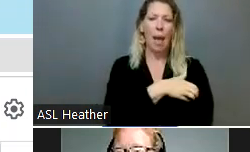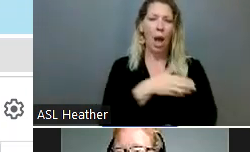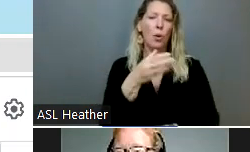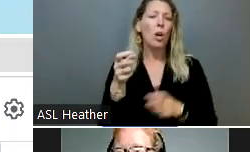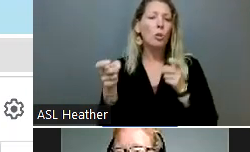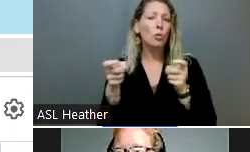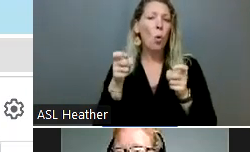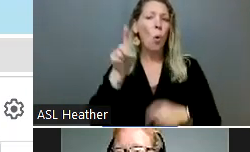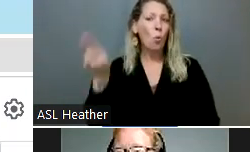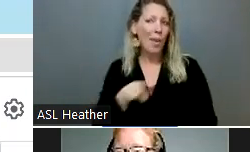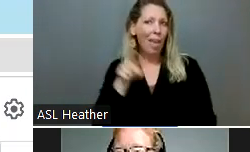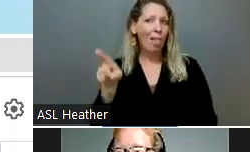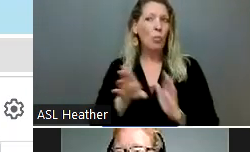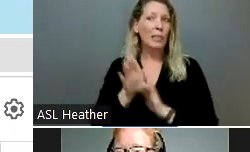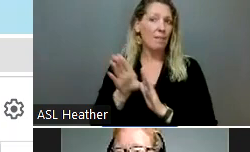developed.